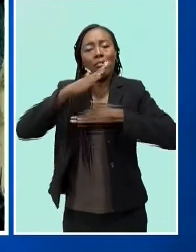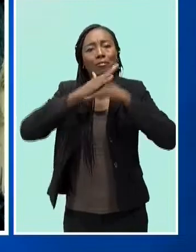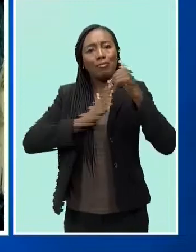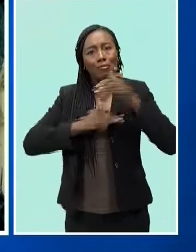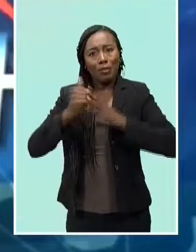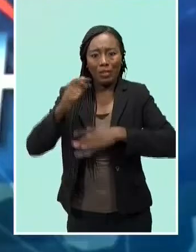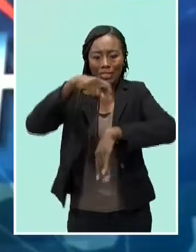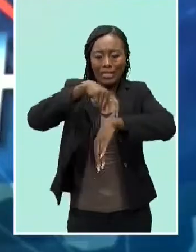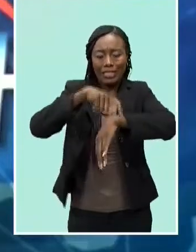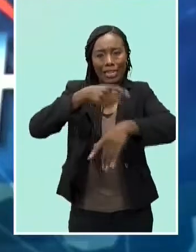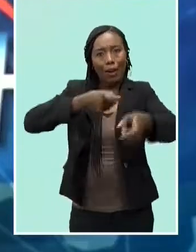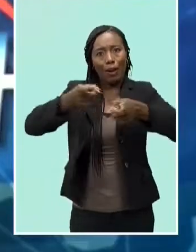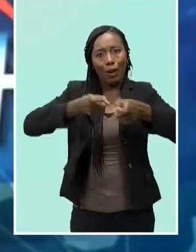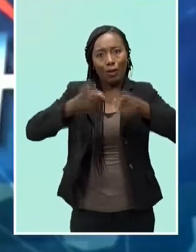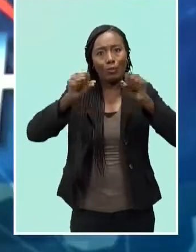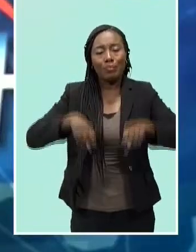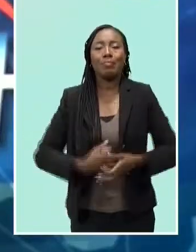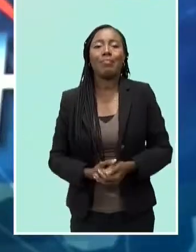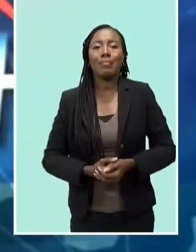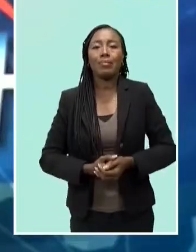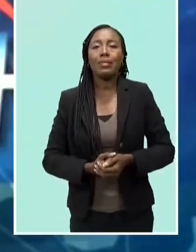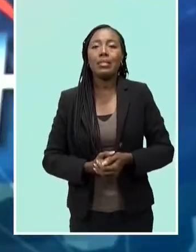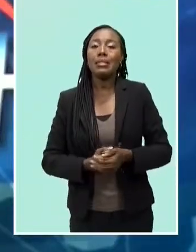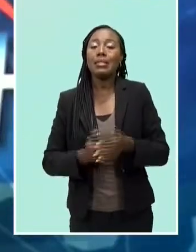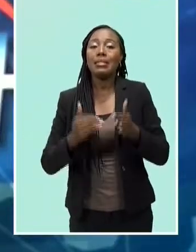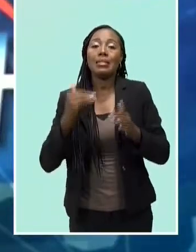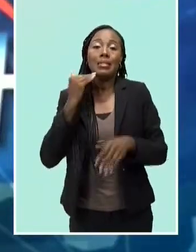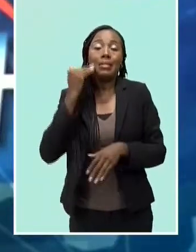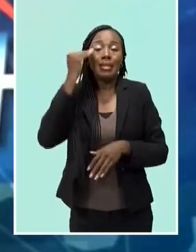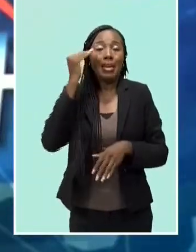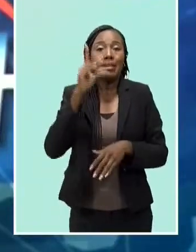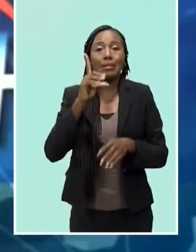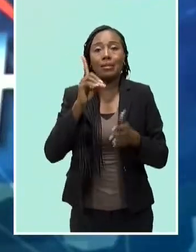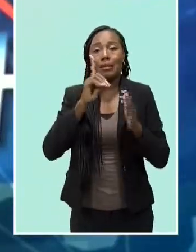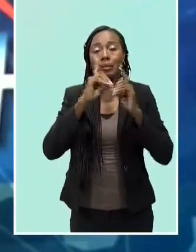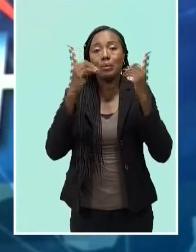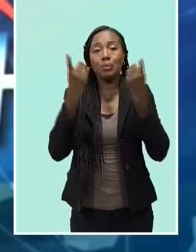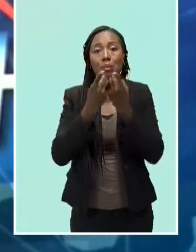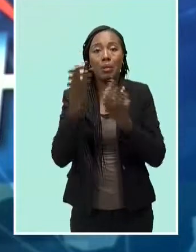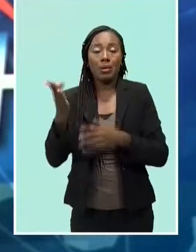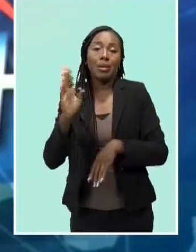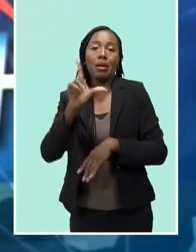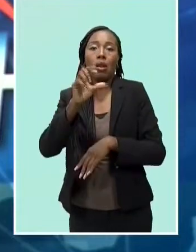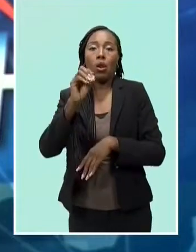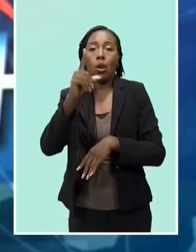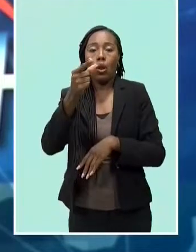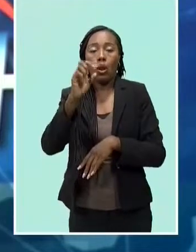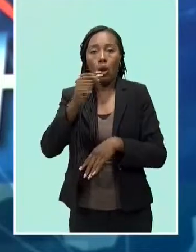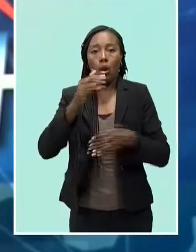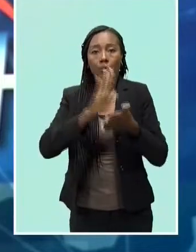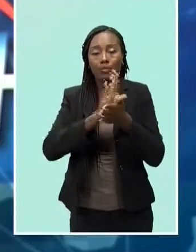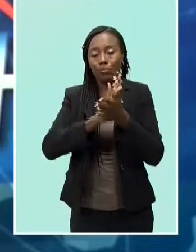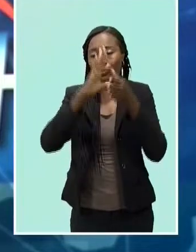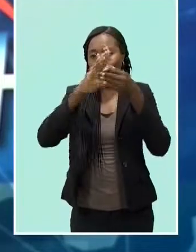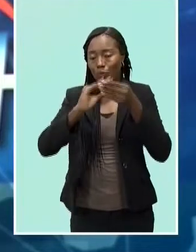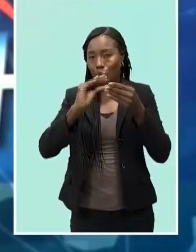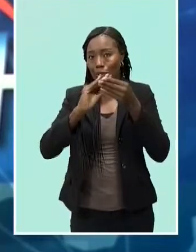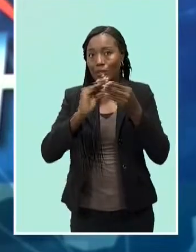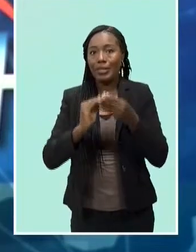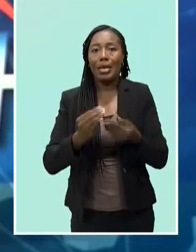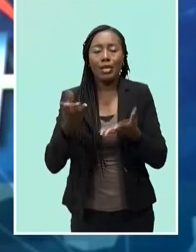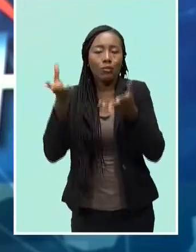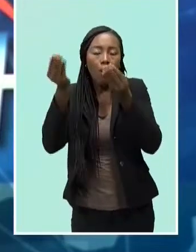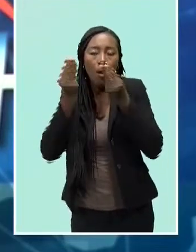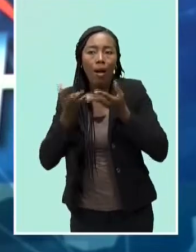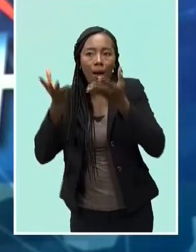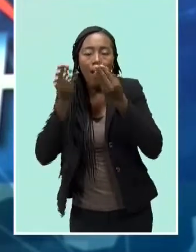management. Head of the Department for Art at the Lodge School, Jean Prescott-Bullen, says based on feedback she has received, the